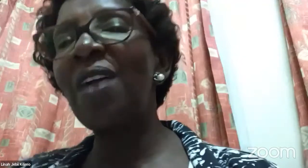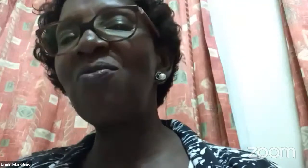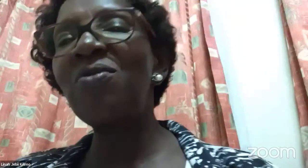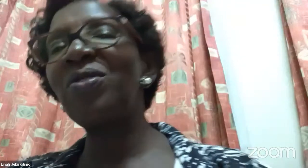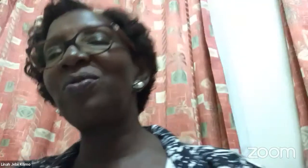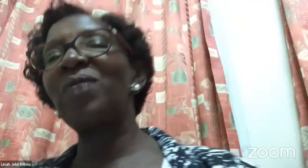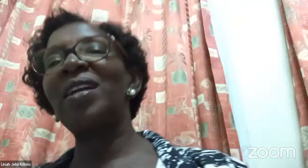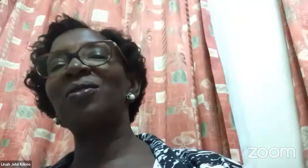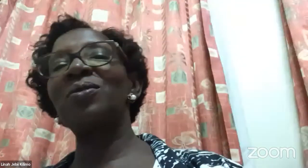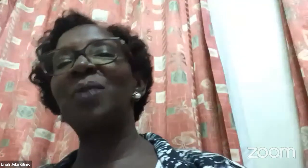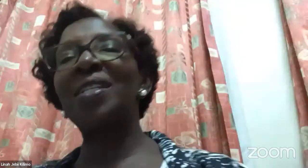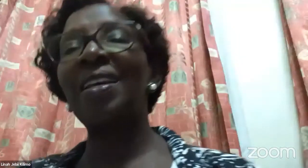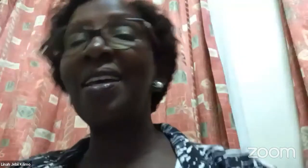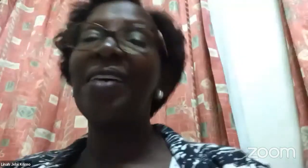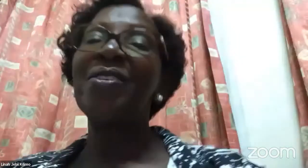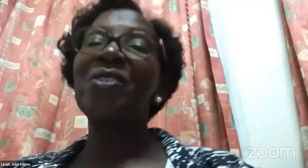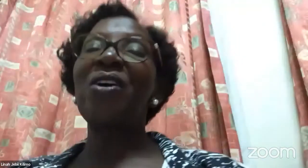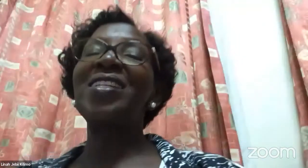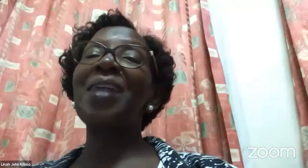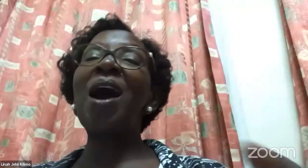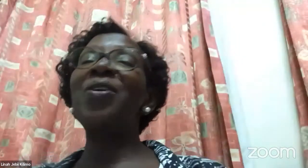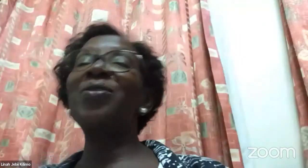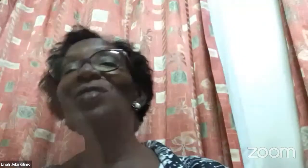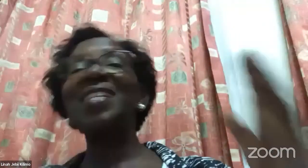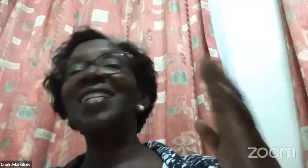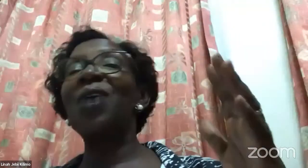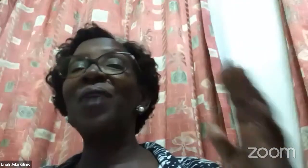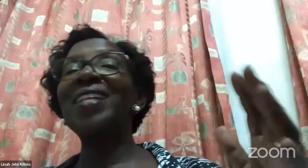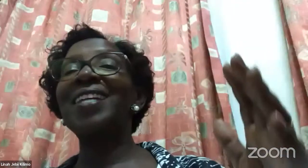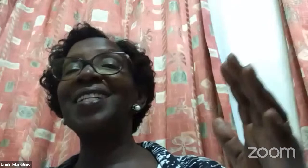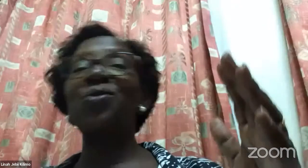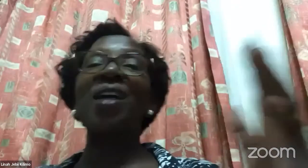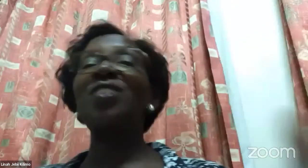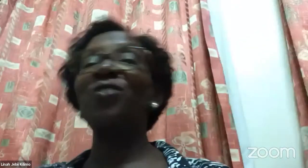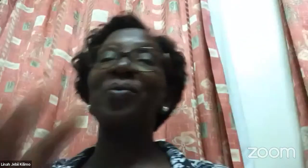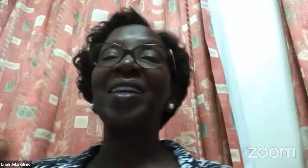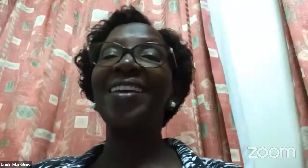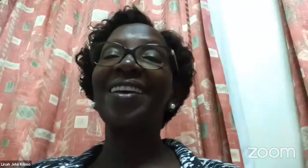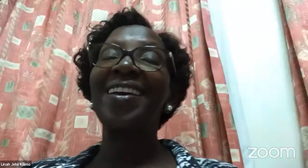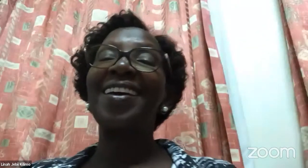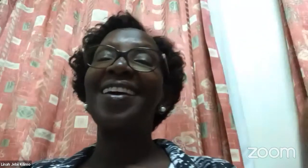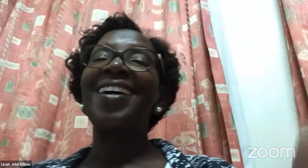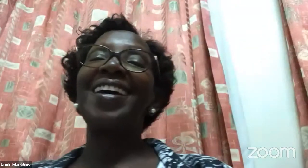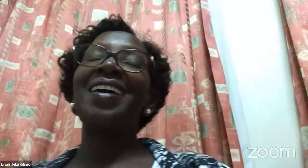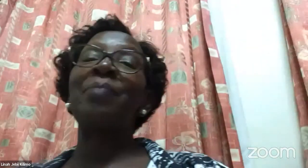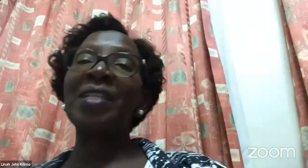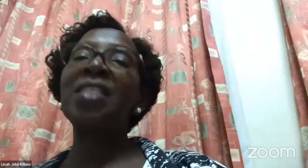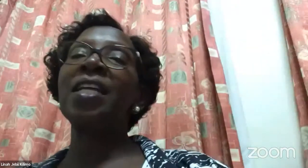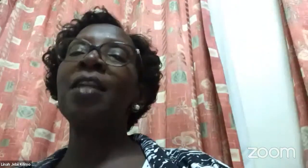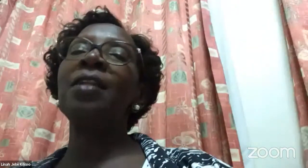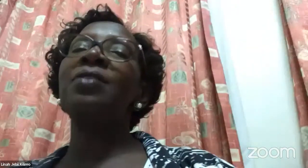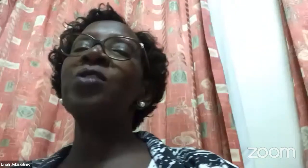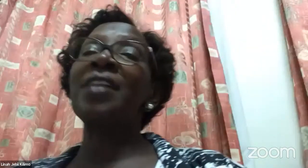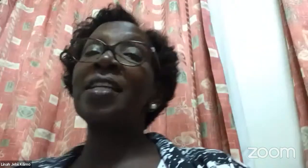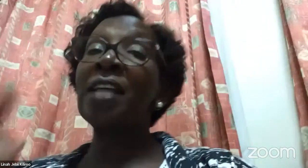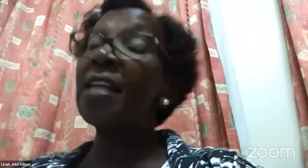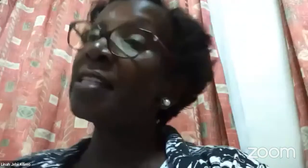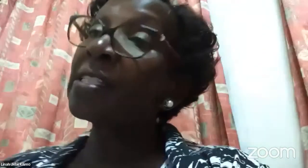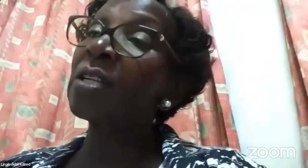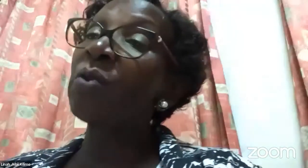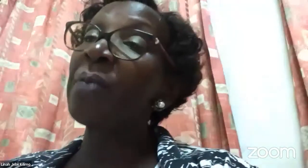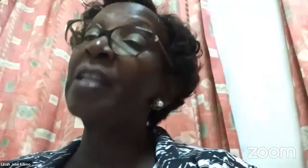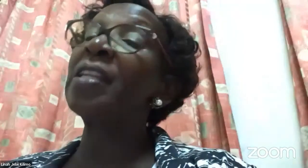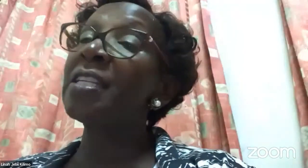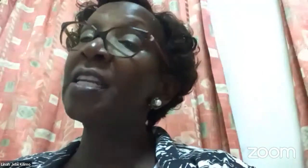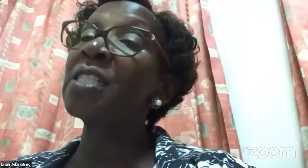carrying firewood while those passing by. So somehow I used it in a way that it worked for me. But still, those are the